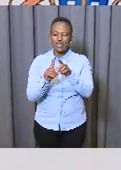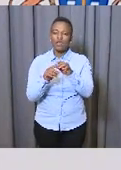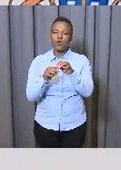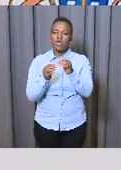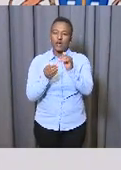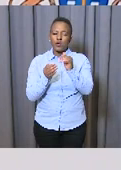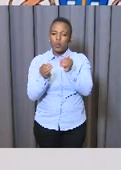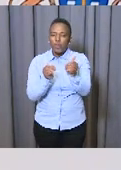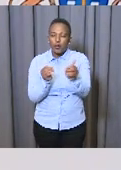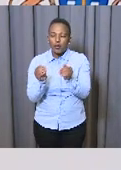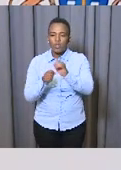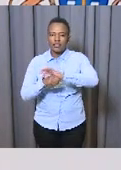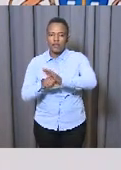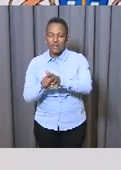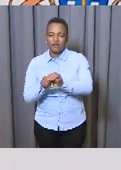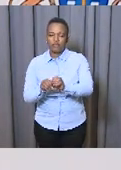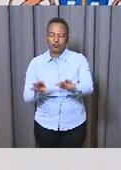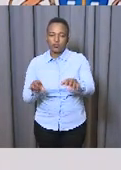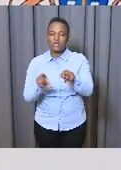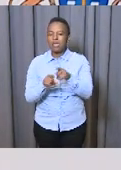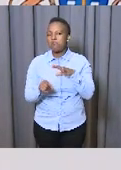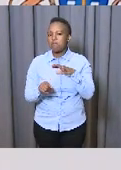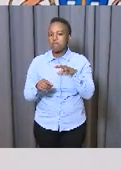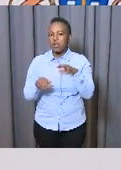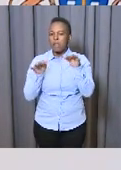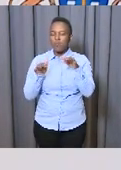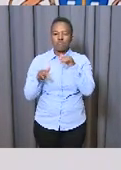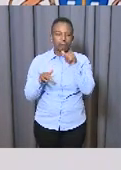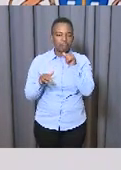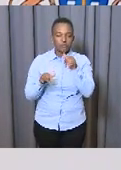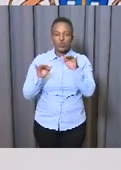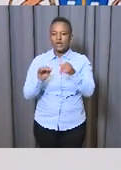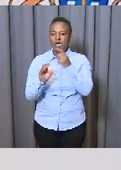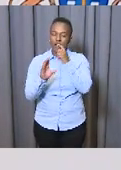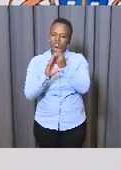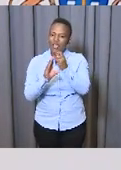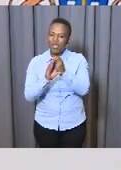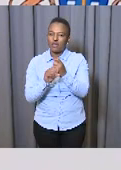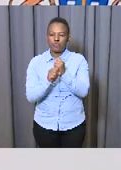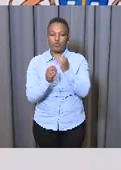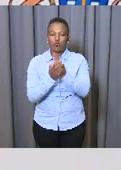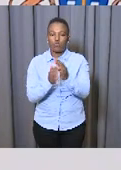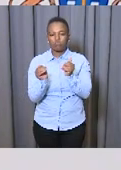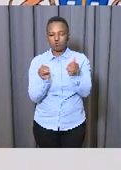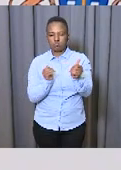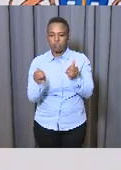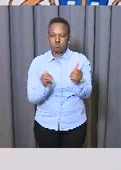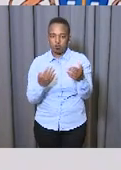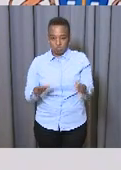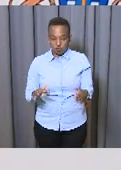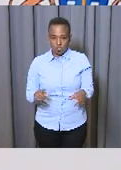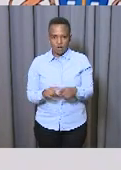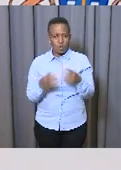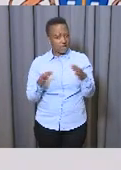spread. Even those who live in shacks, even those who live in informal settlements themselves, can take measures. We have seen it.